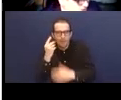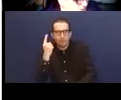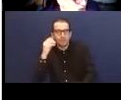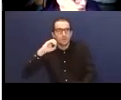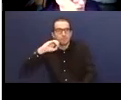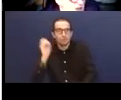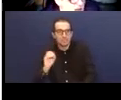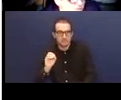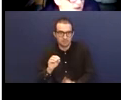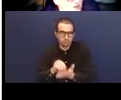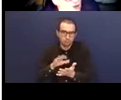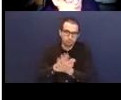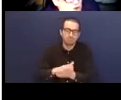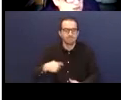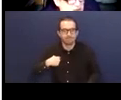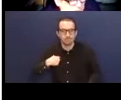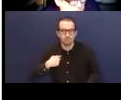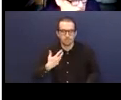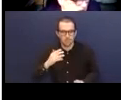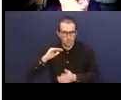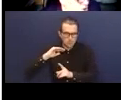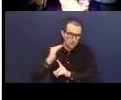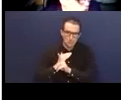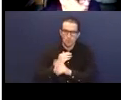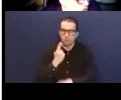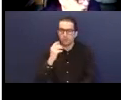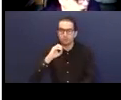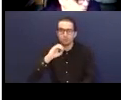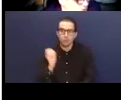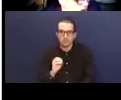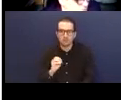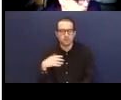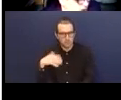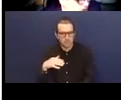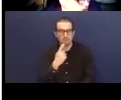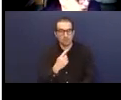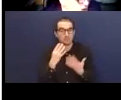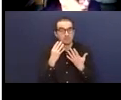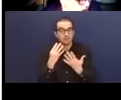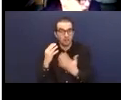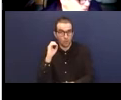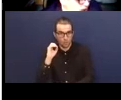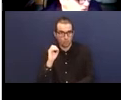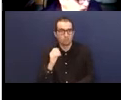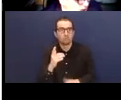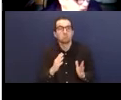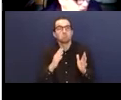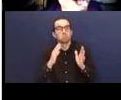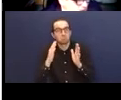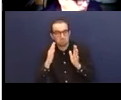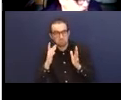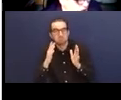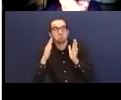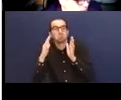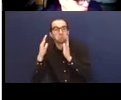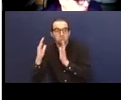2000 and found that 2.7% of the 11 million population did now say that they, so